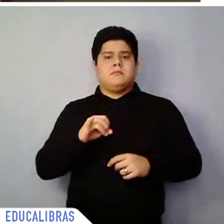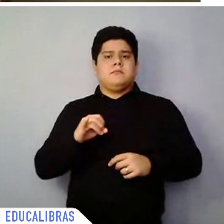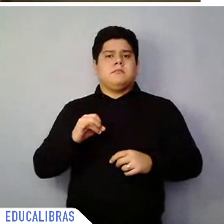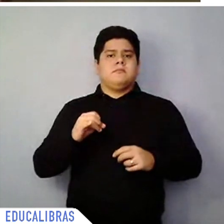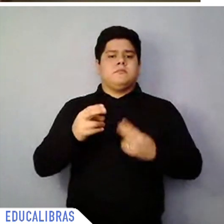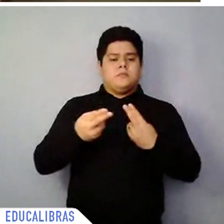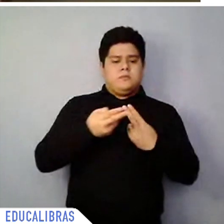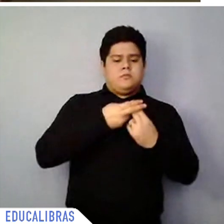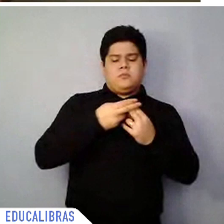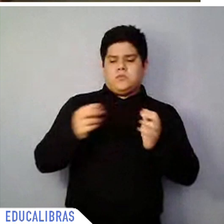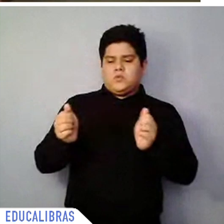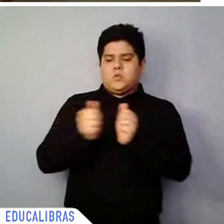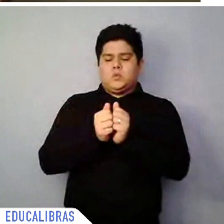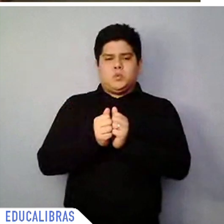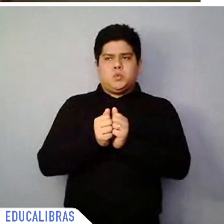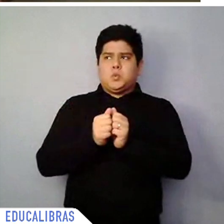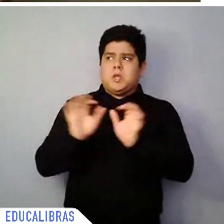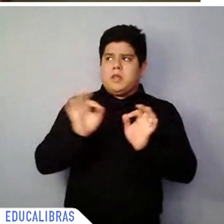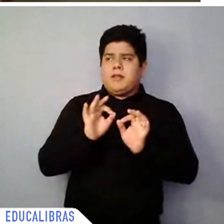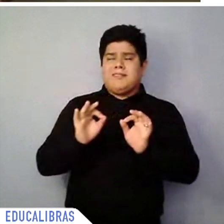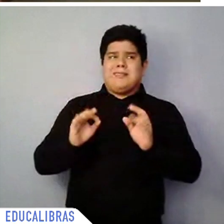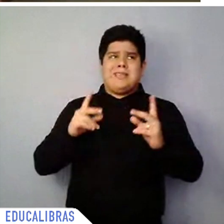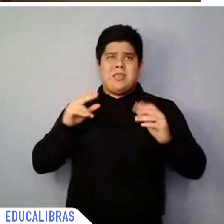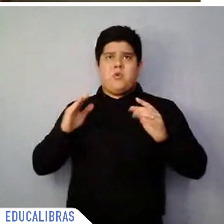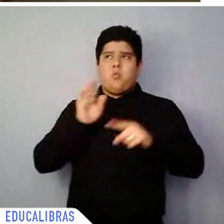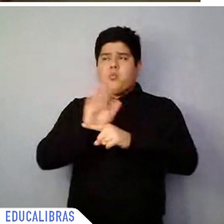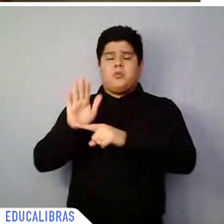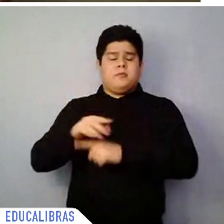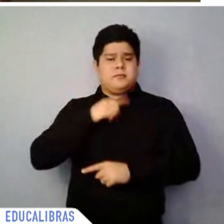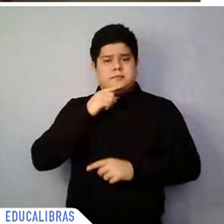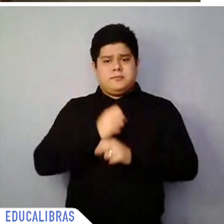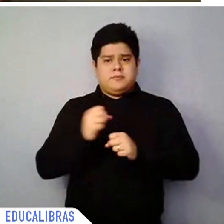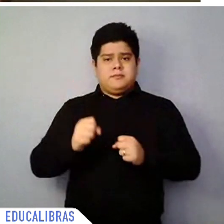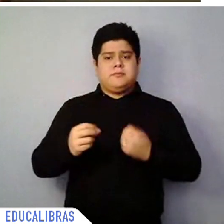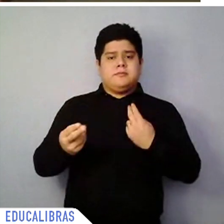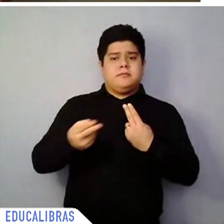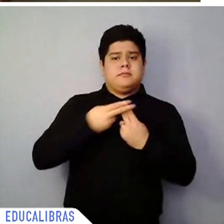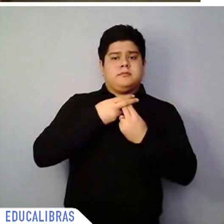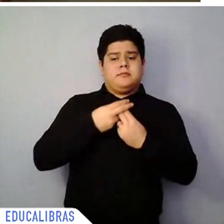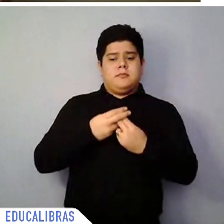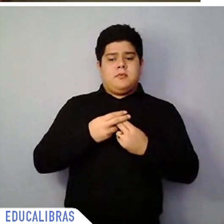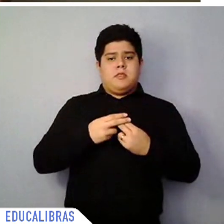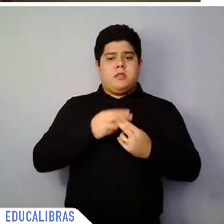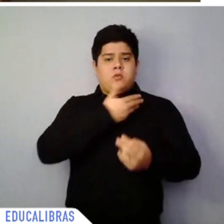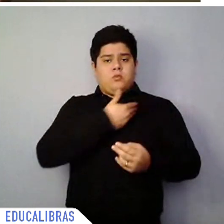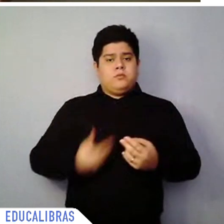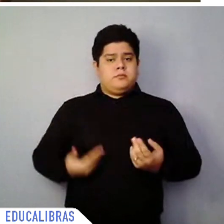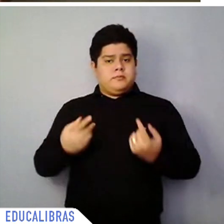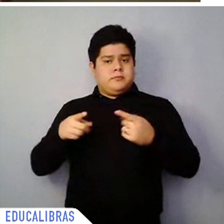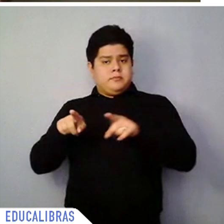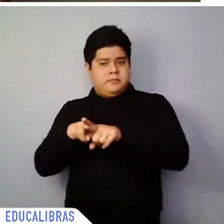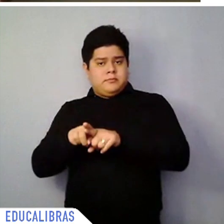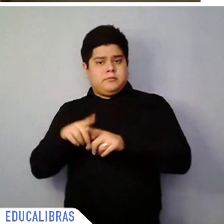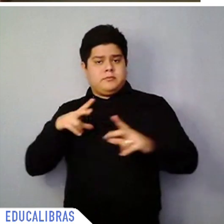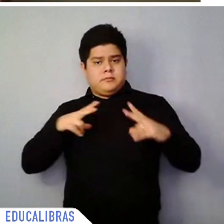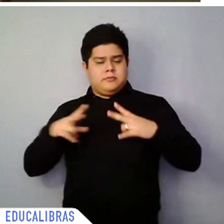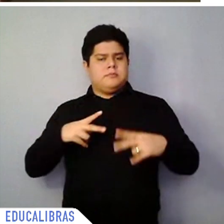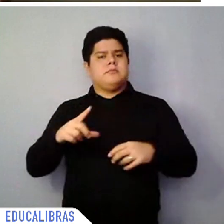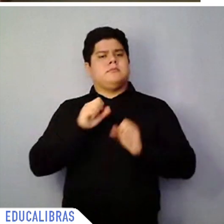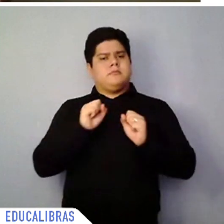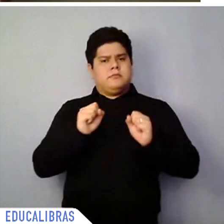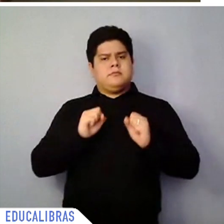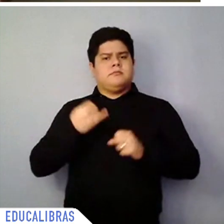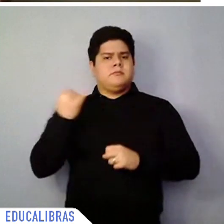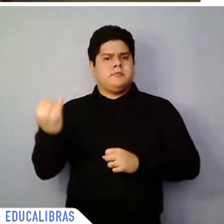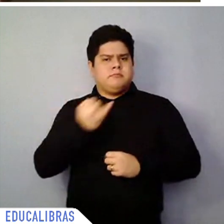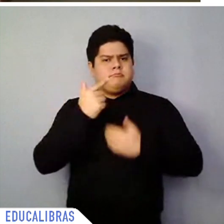in Brazil, there's nothing that can have the scale we need without the participation of SUS. A